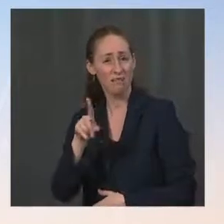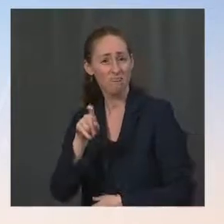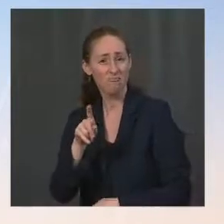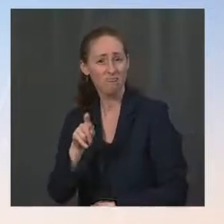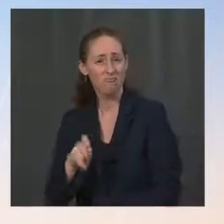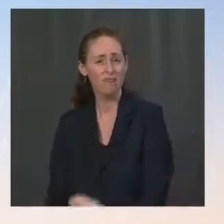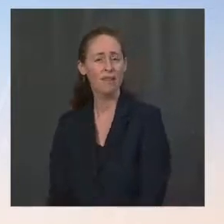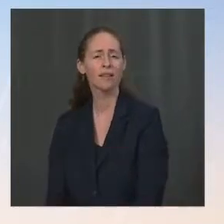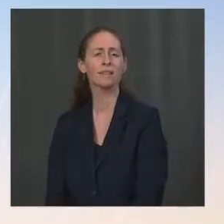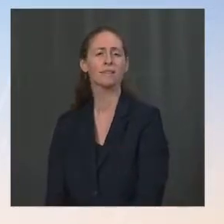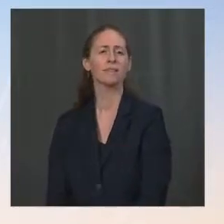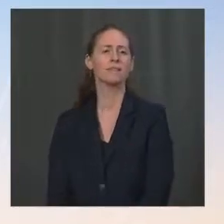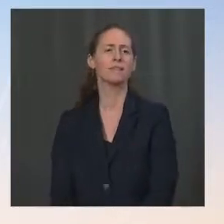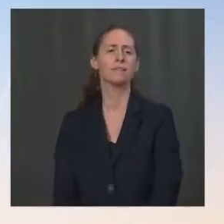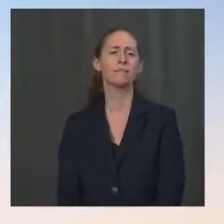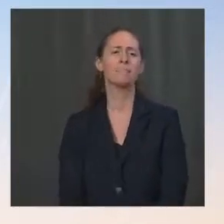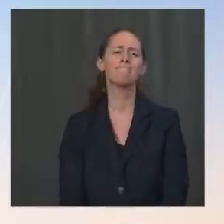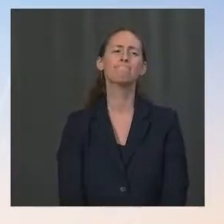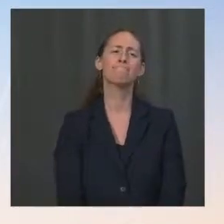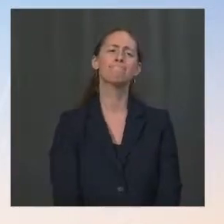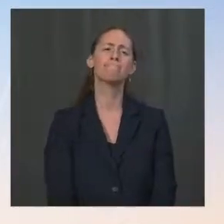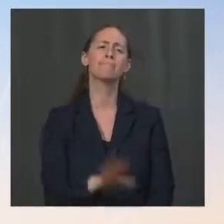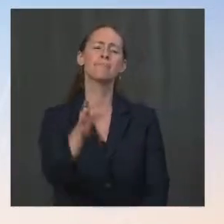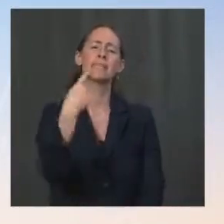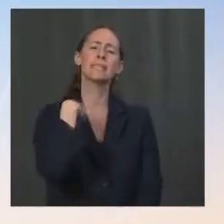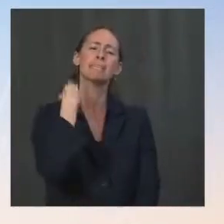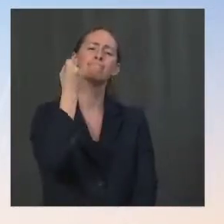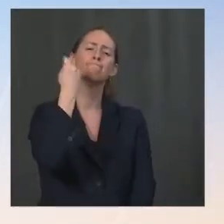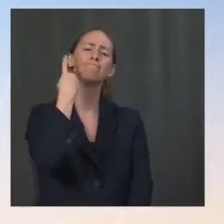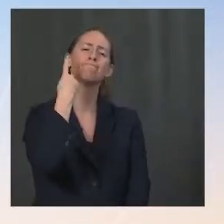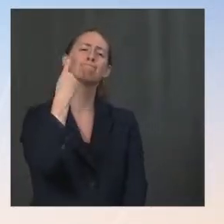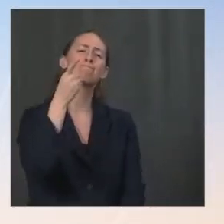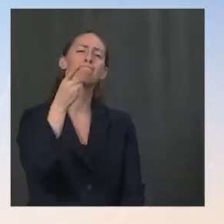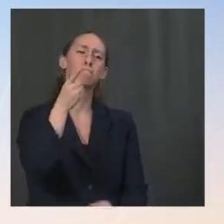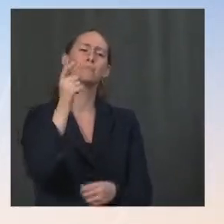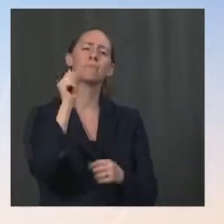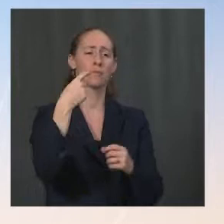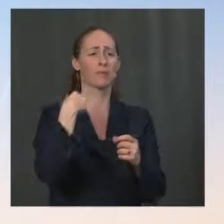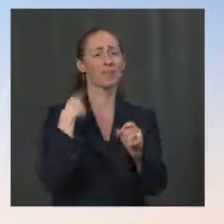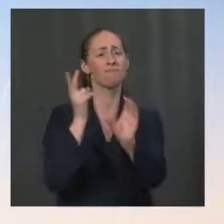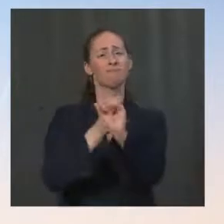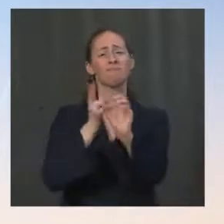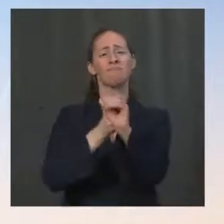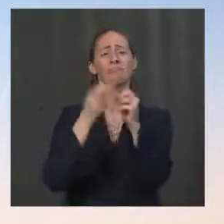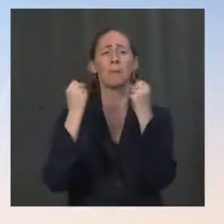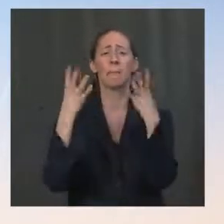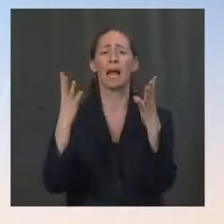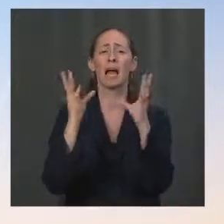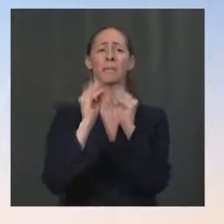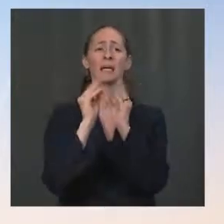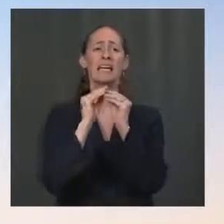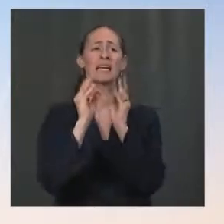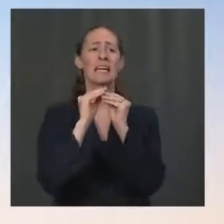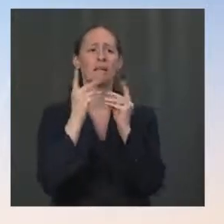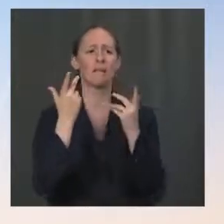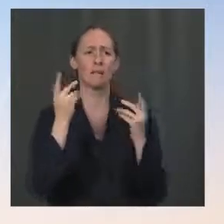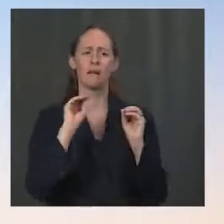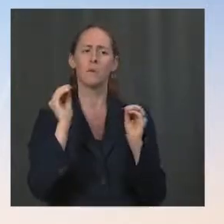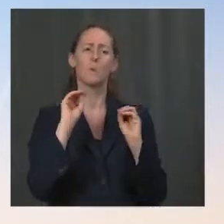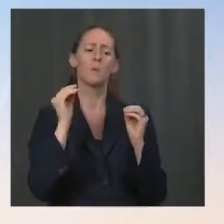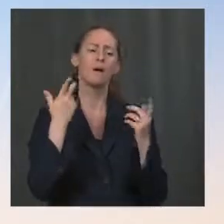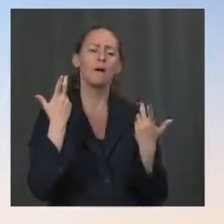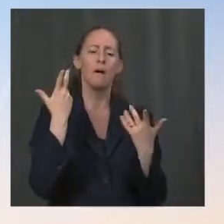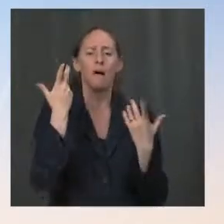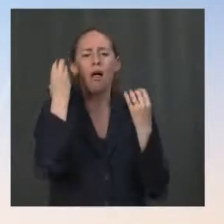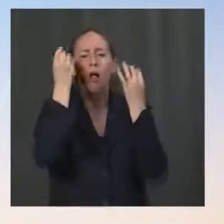No, I understand your question. I would say, having sat in a lot of these meetings, there's just not a lot of time for self-reflection right now. The focus is really on the task